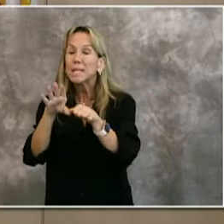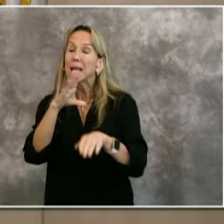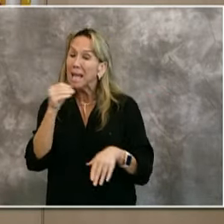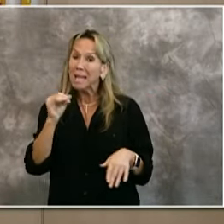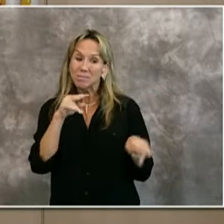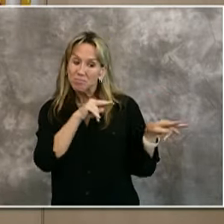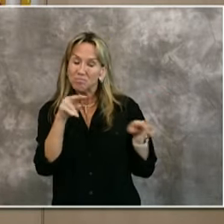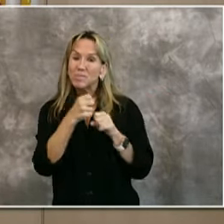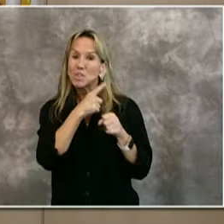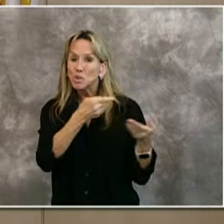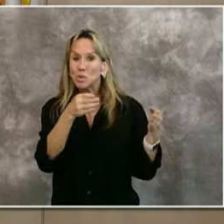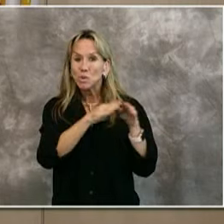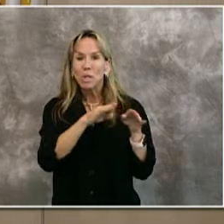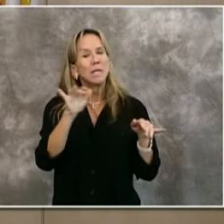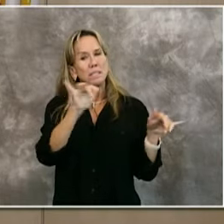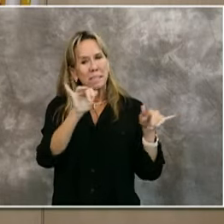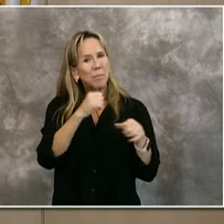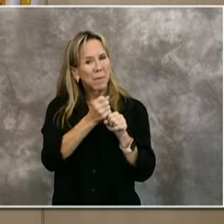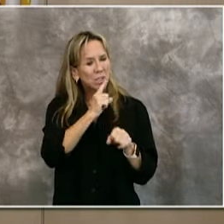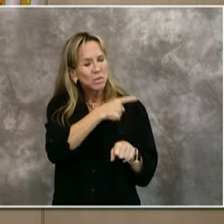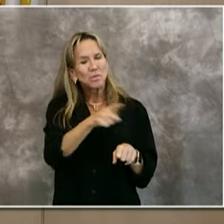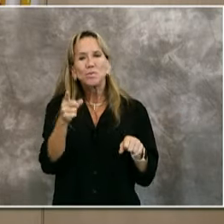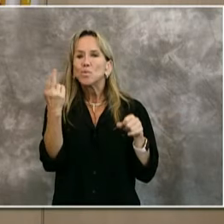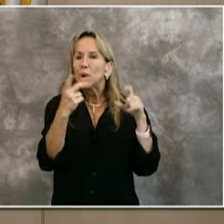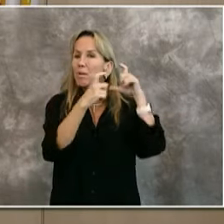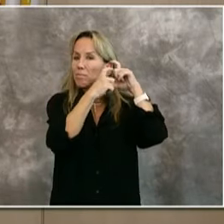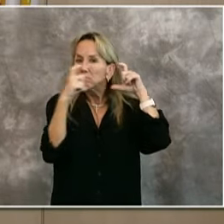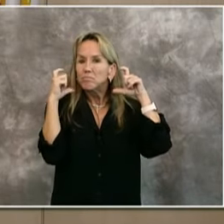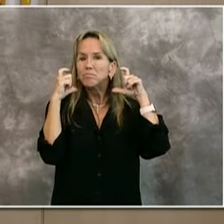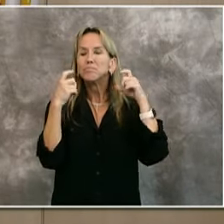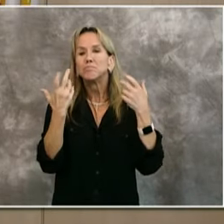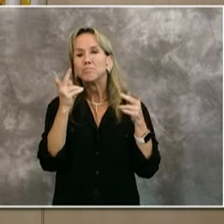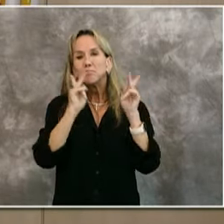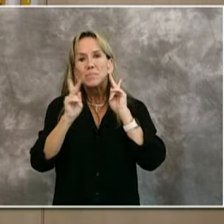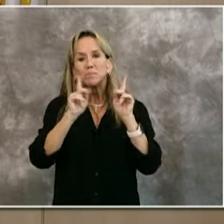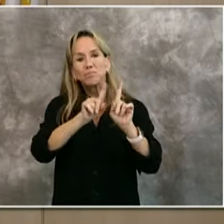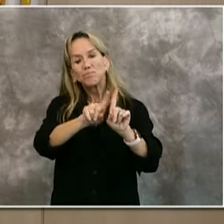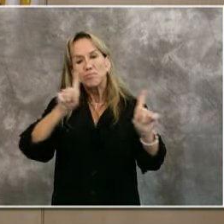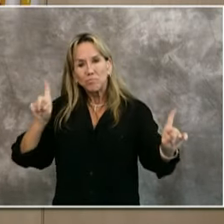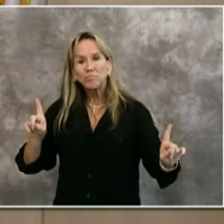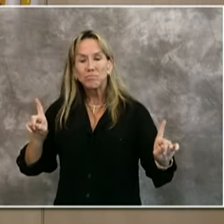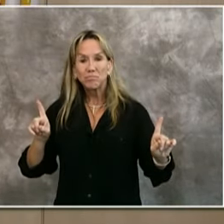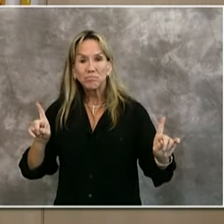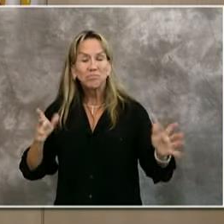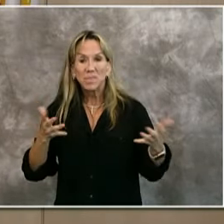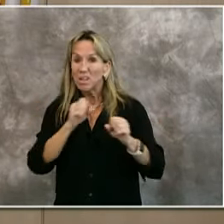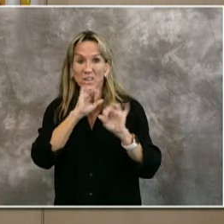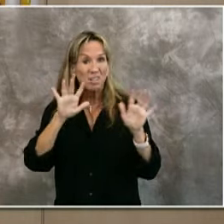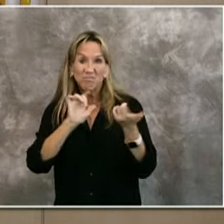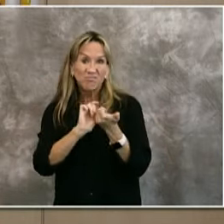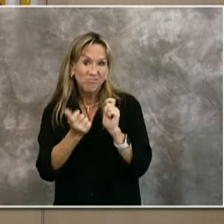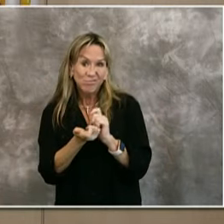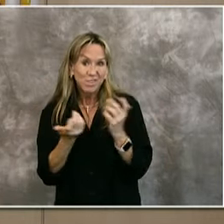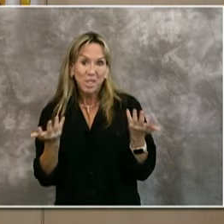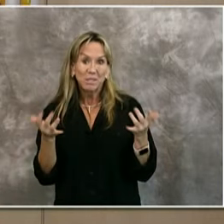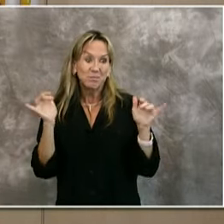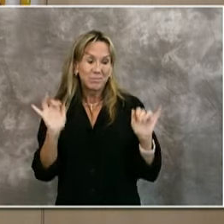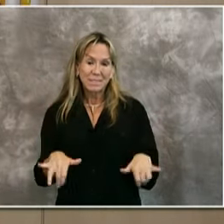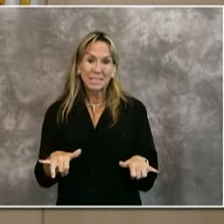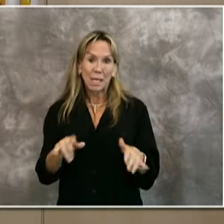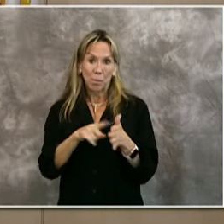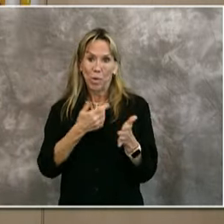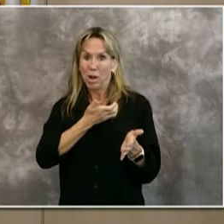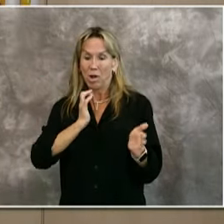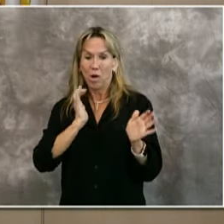also individuals wearing facial coverings and social distancing. nothing's changed in terms of the